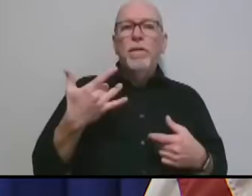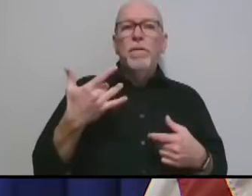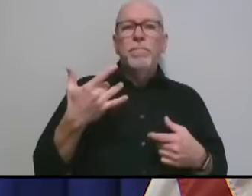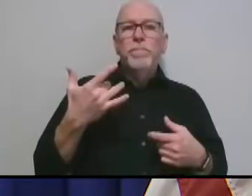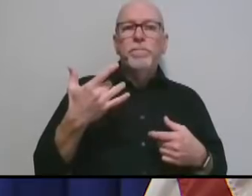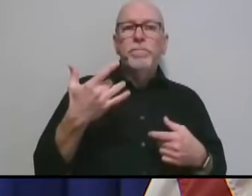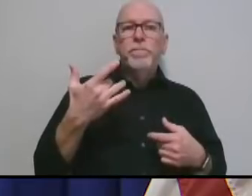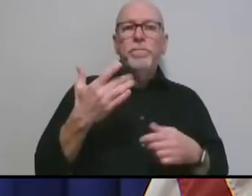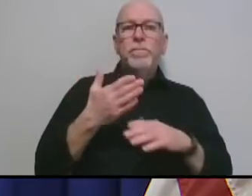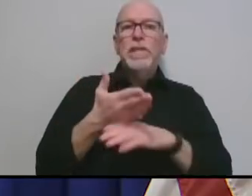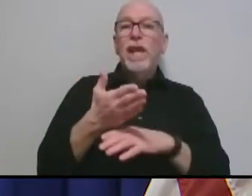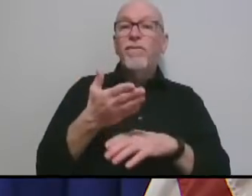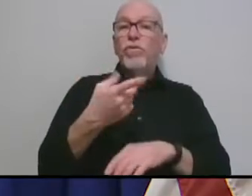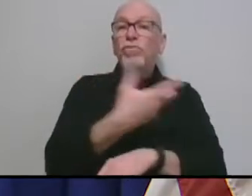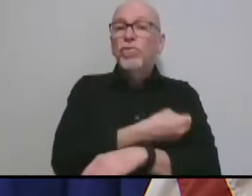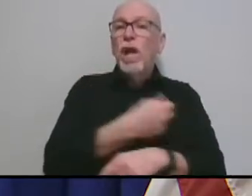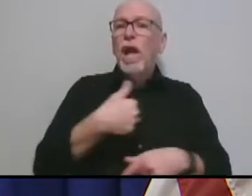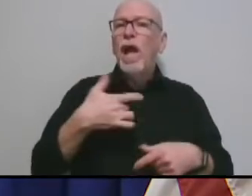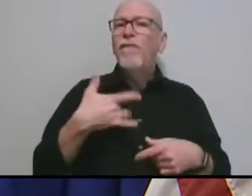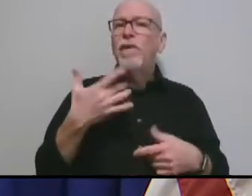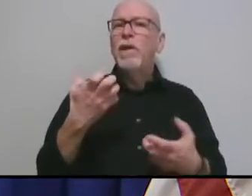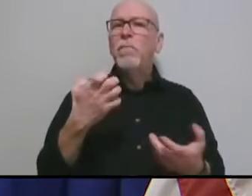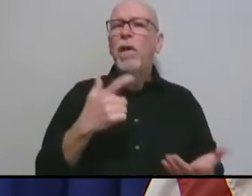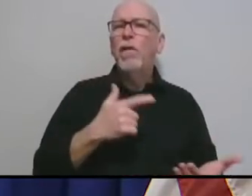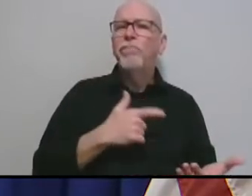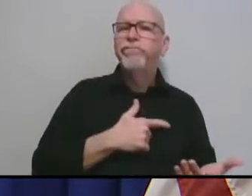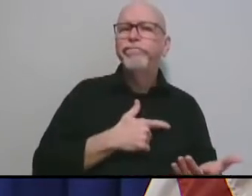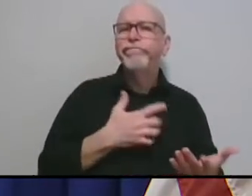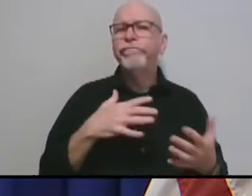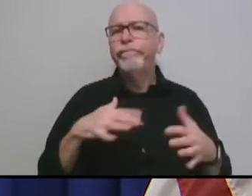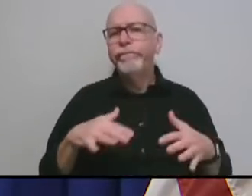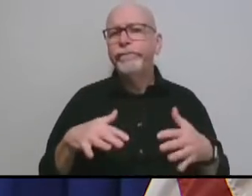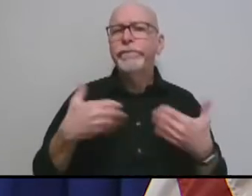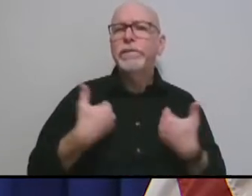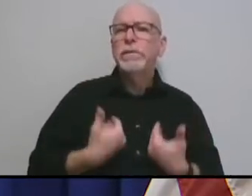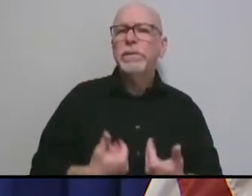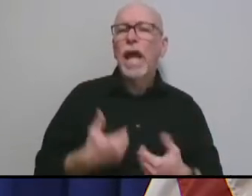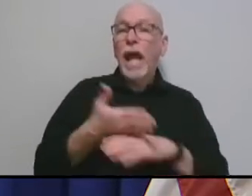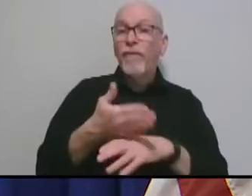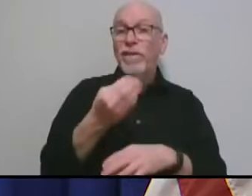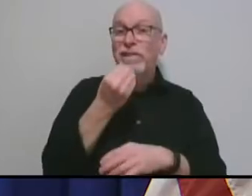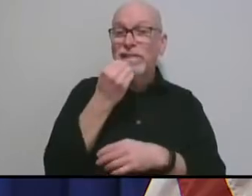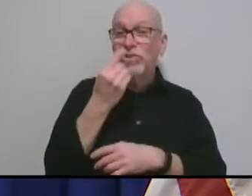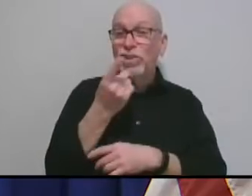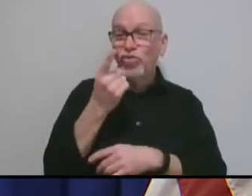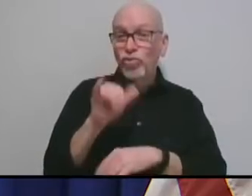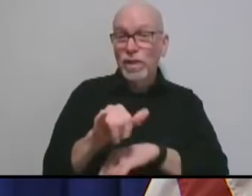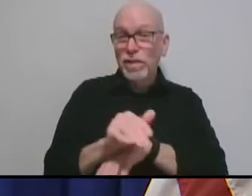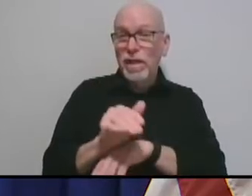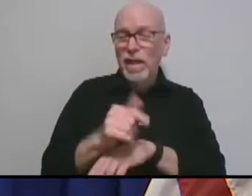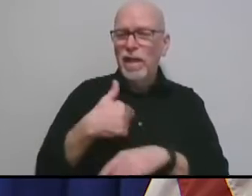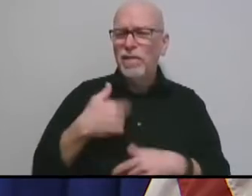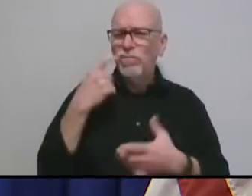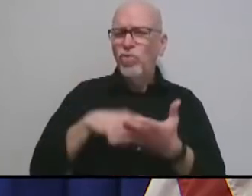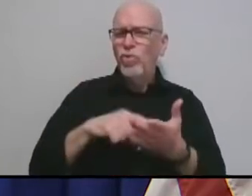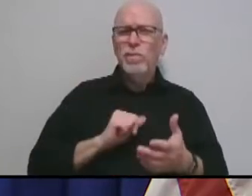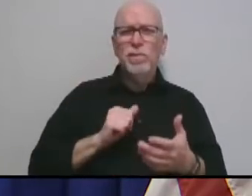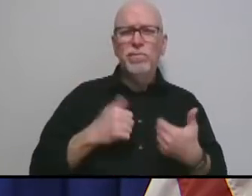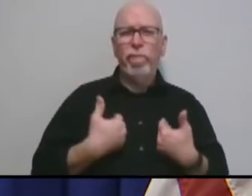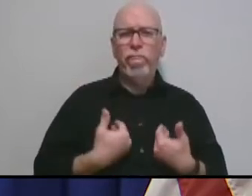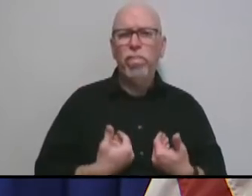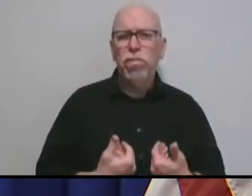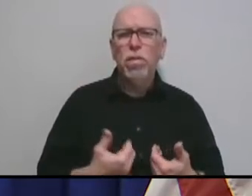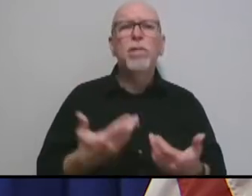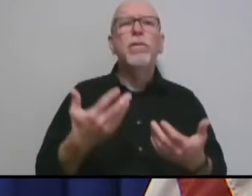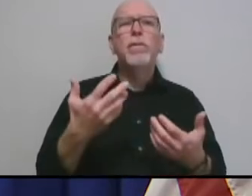was sluggish for sure around dinner time that night, and I wondered, how this will